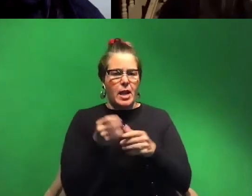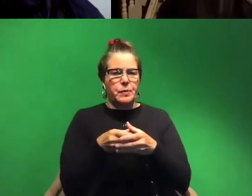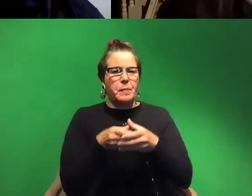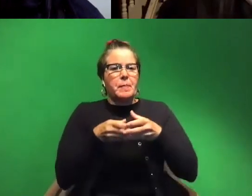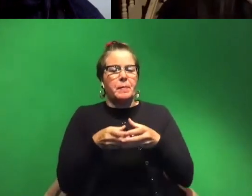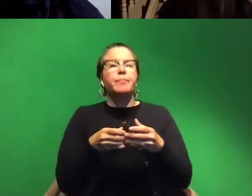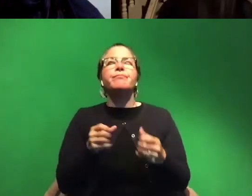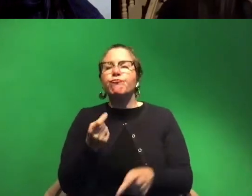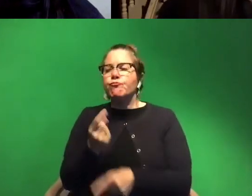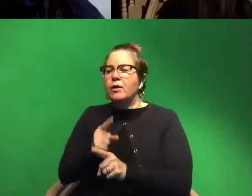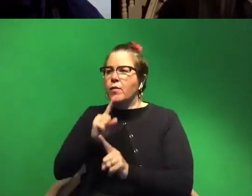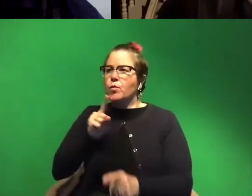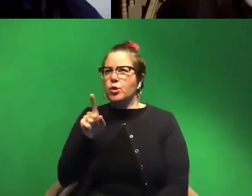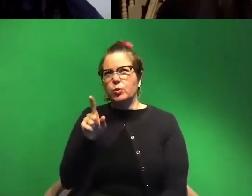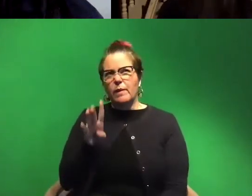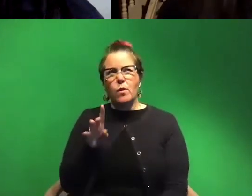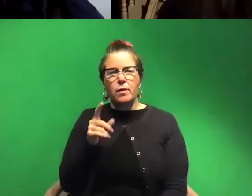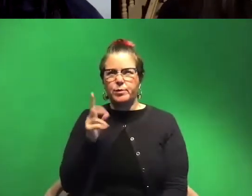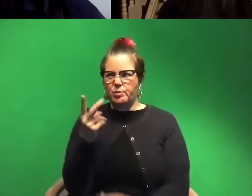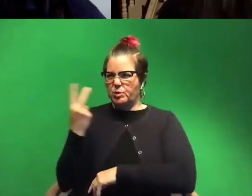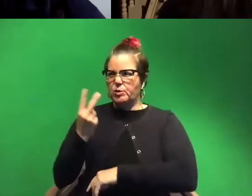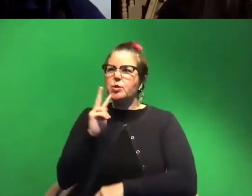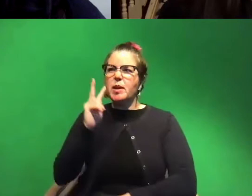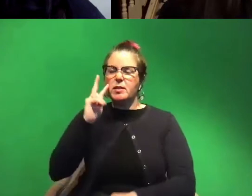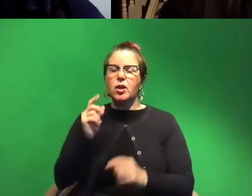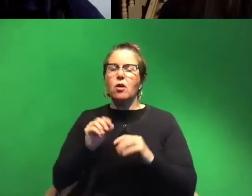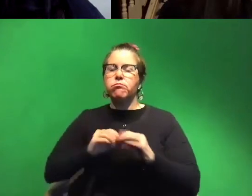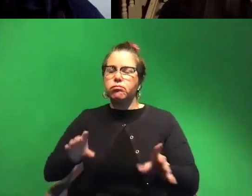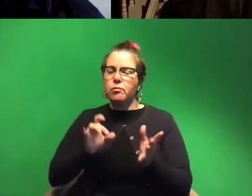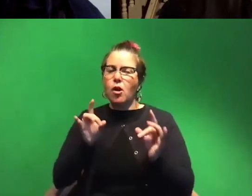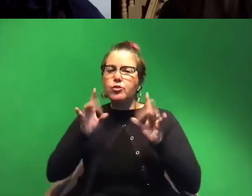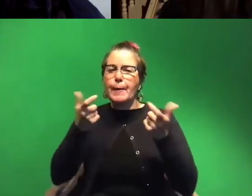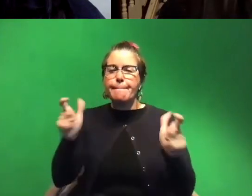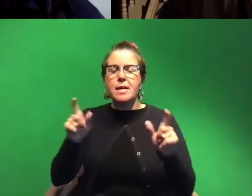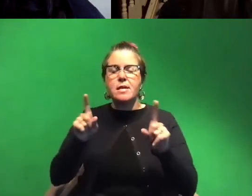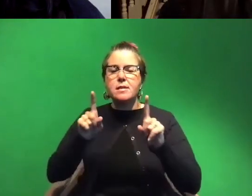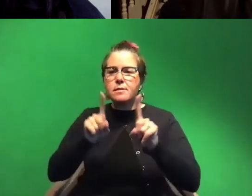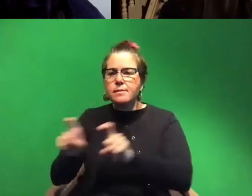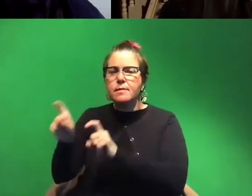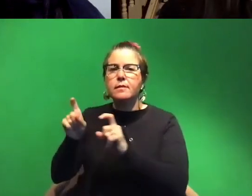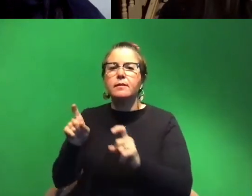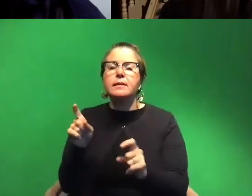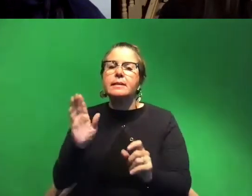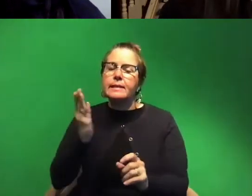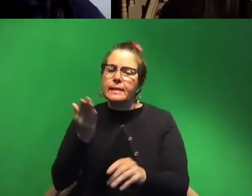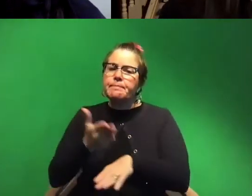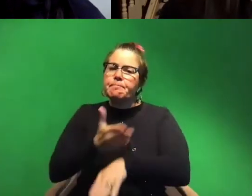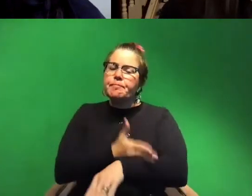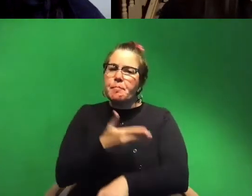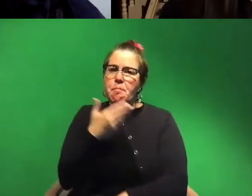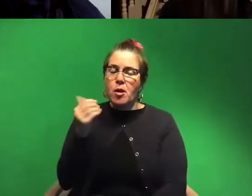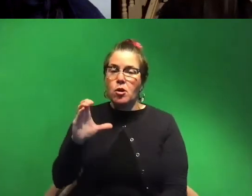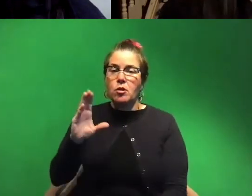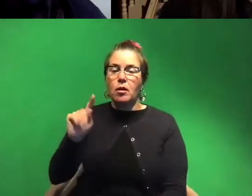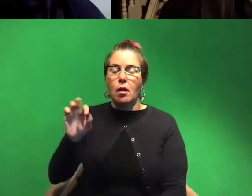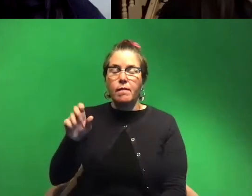came out on the 24th, so I guess like 2 days ago. Australia did a big survey that they're looking. It's better. cuttlefish, like a